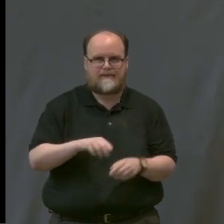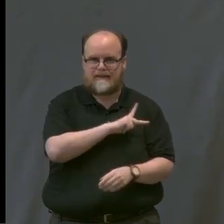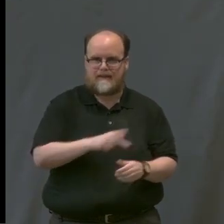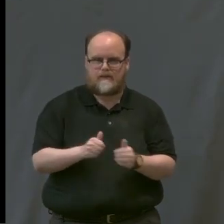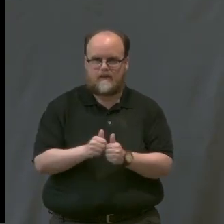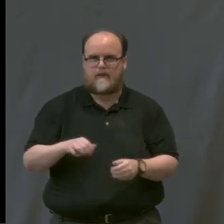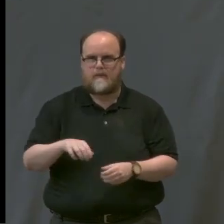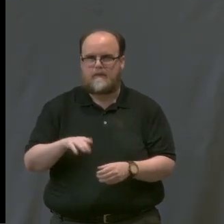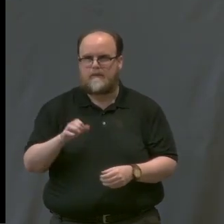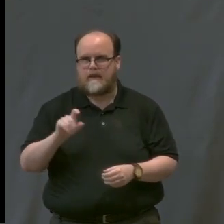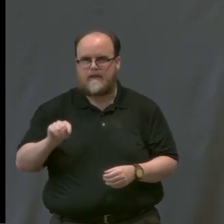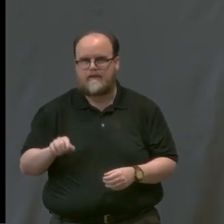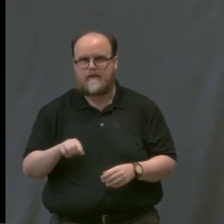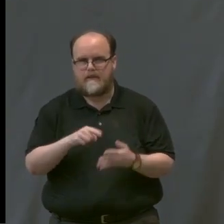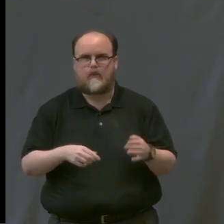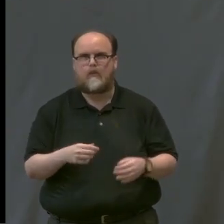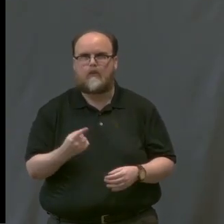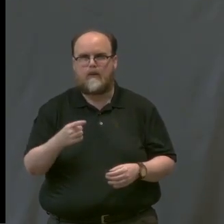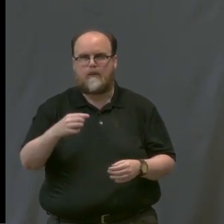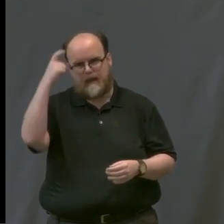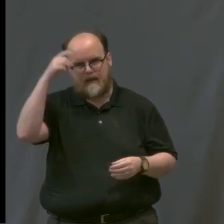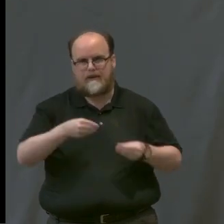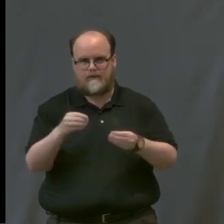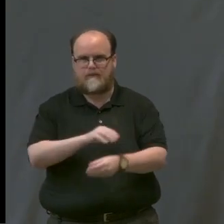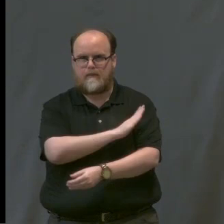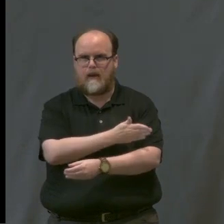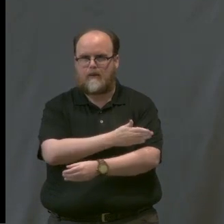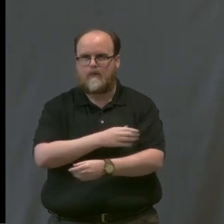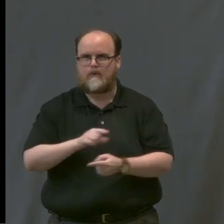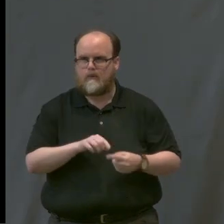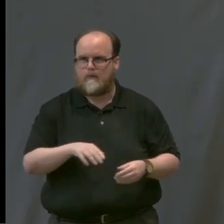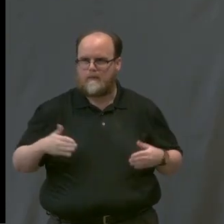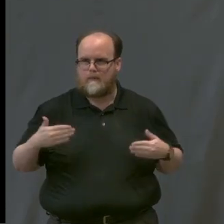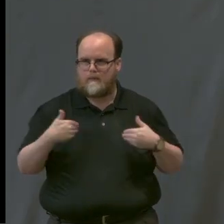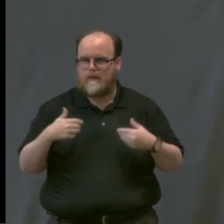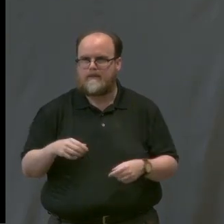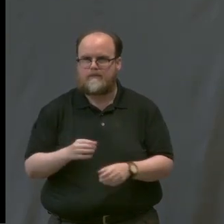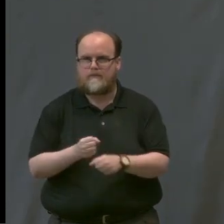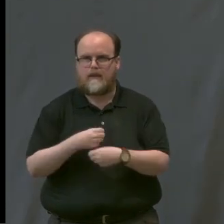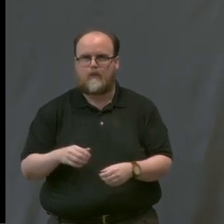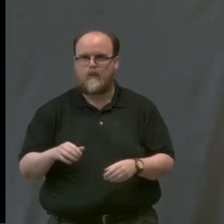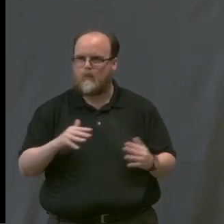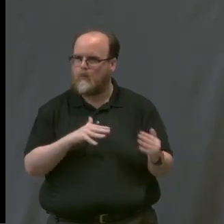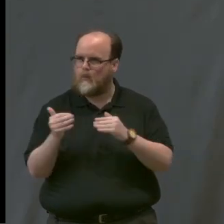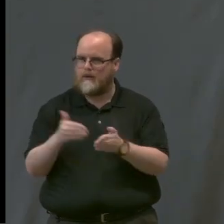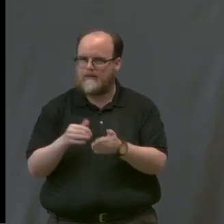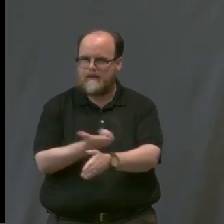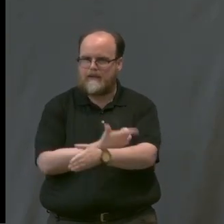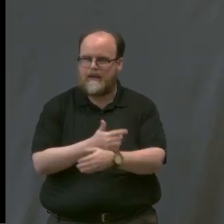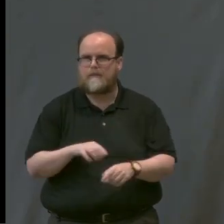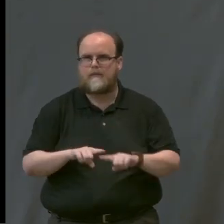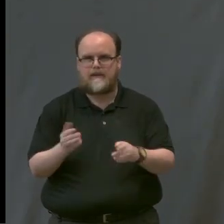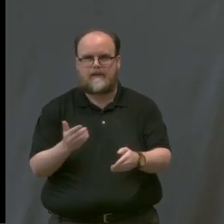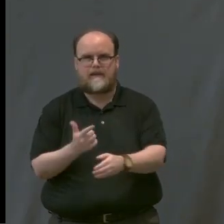of one mind, and they will give their power and authority to the beast. These will make war with the Lamb, and the Lamb will